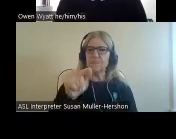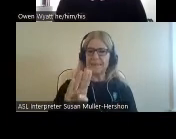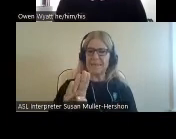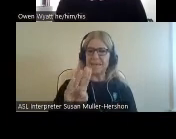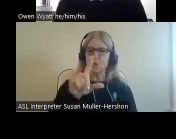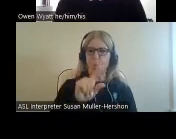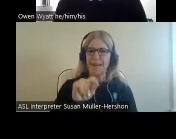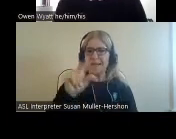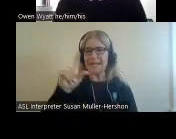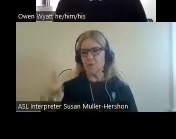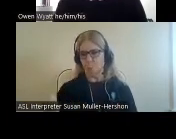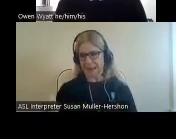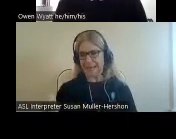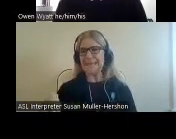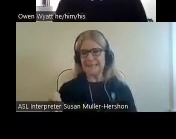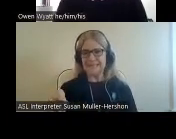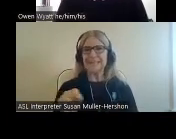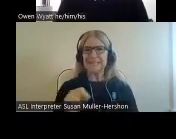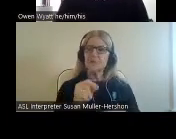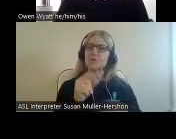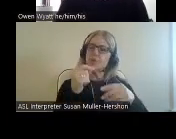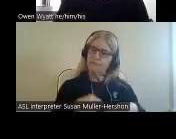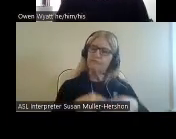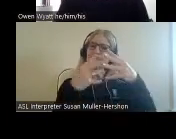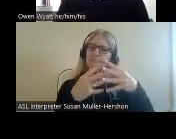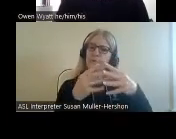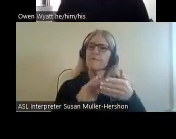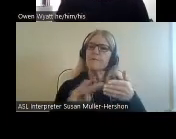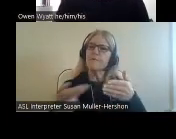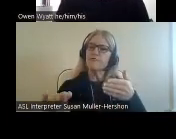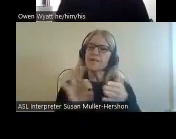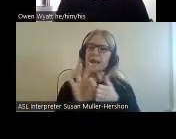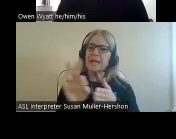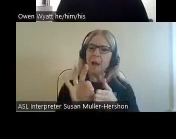to access your free account.